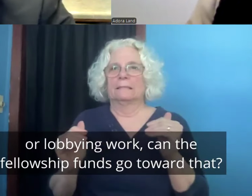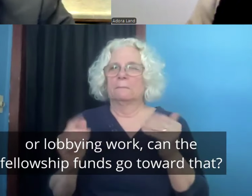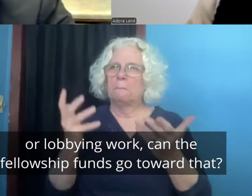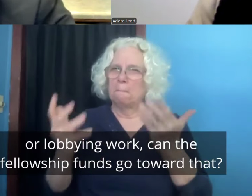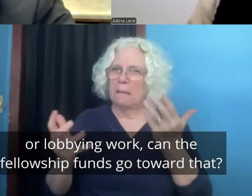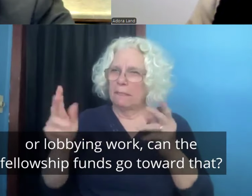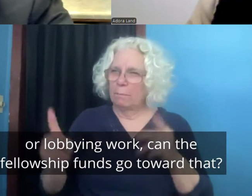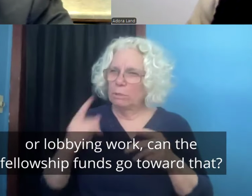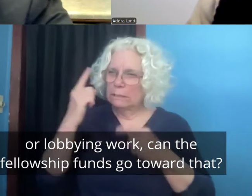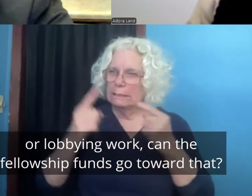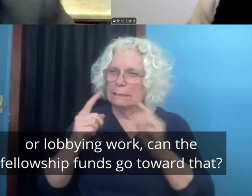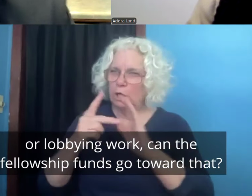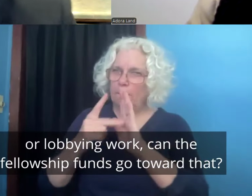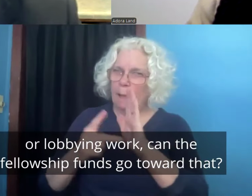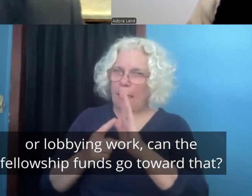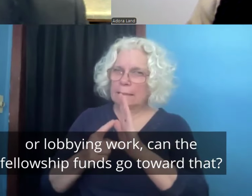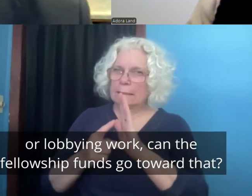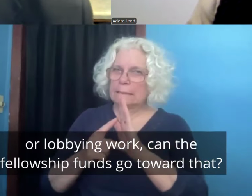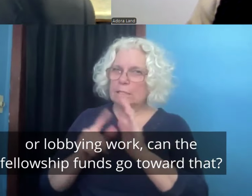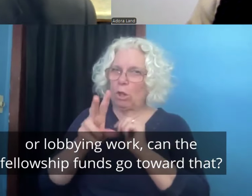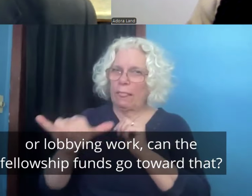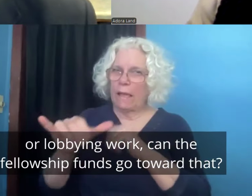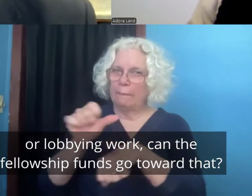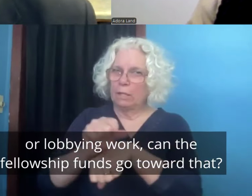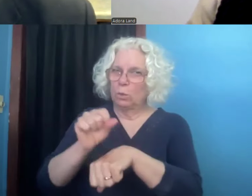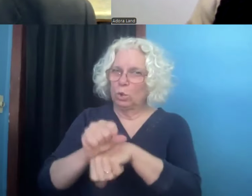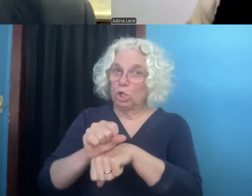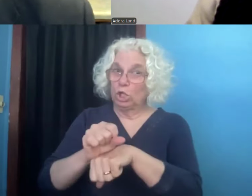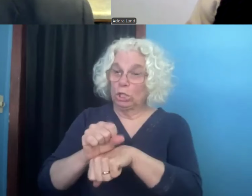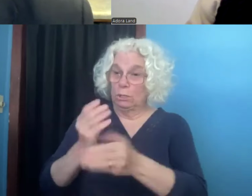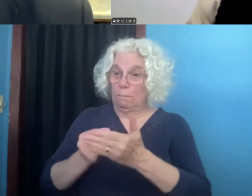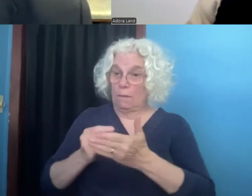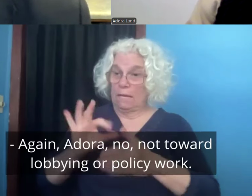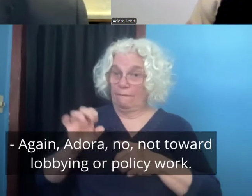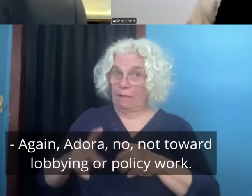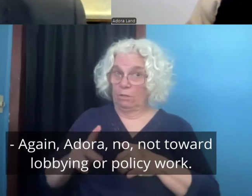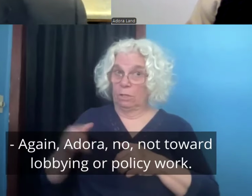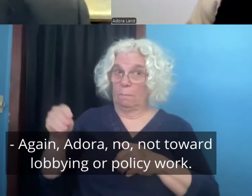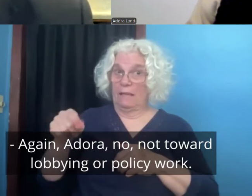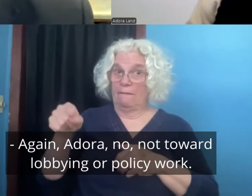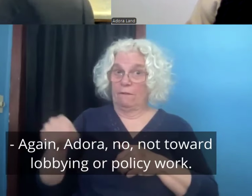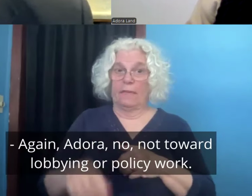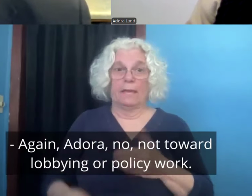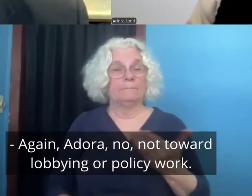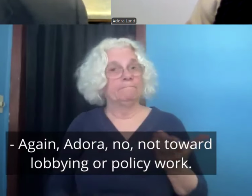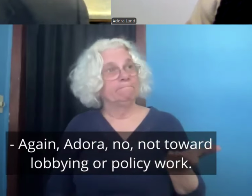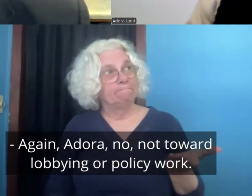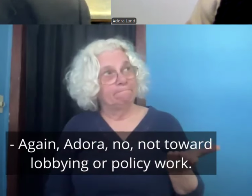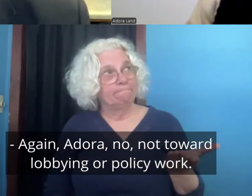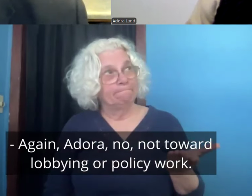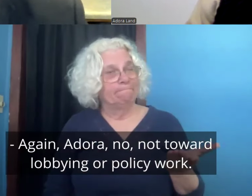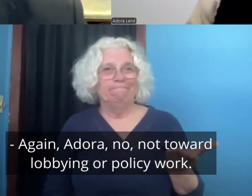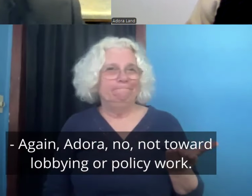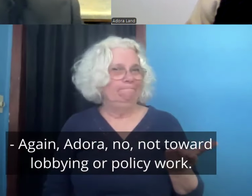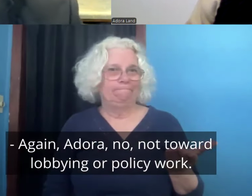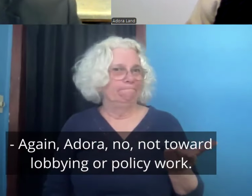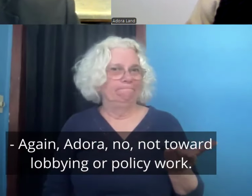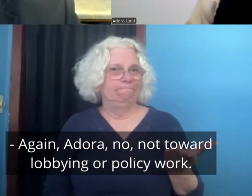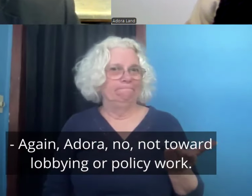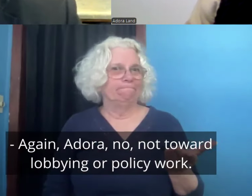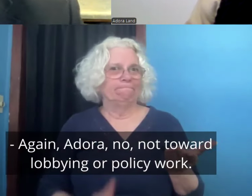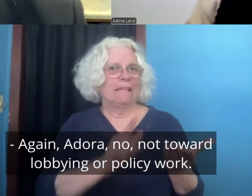work? Can the fellowship funds go toward that? Again, Adora, no, not toward